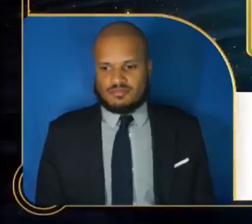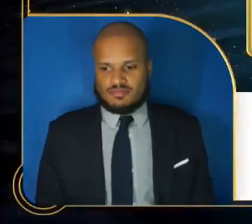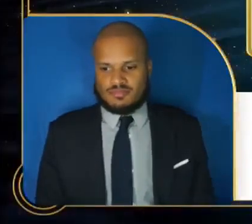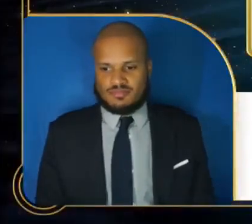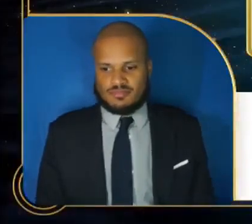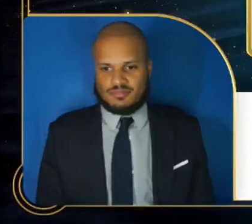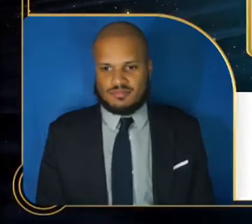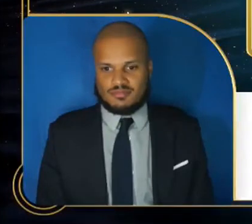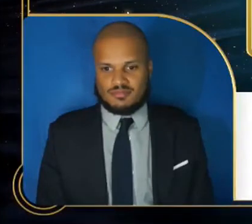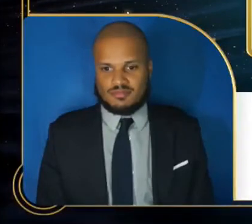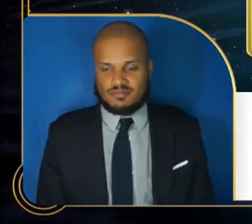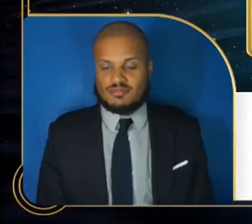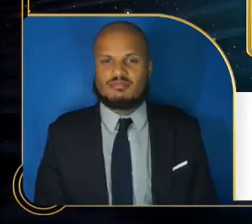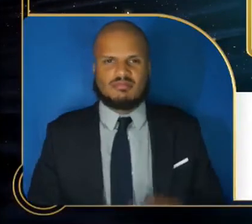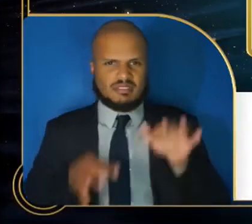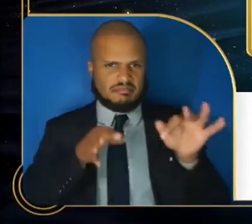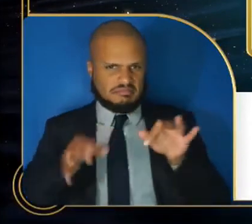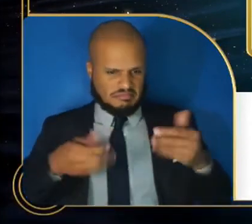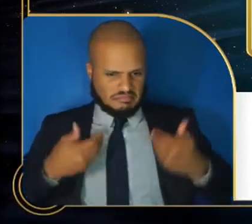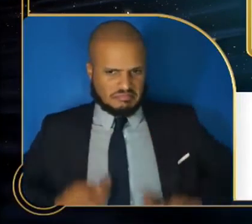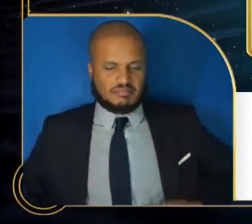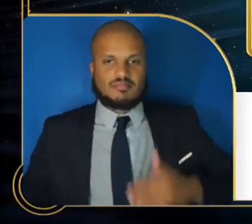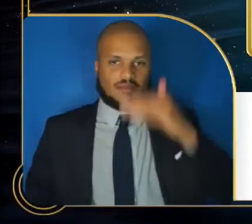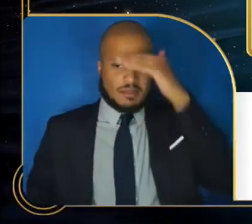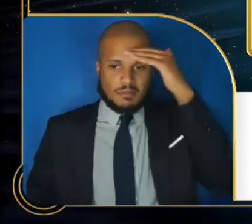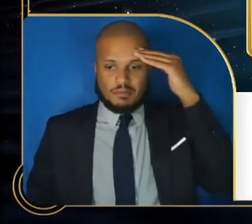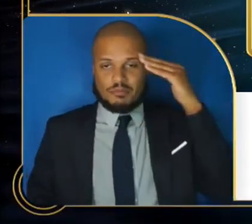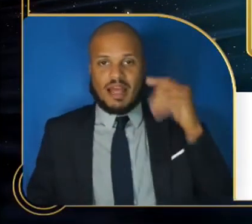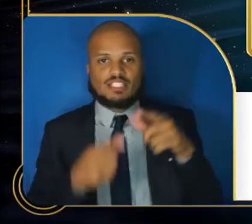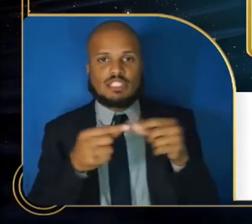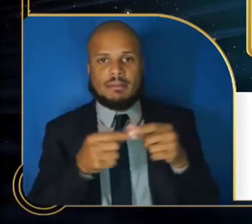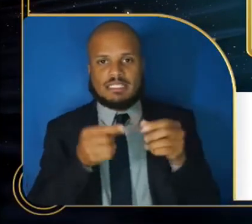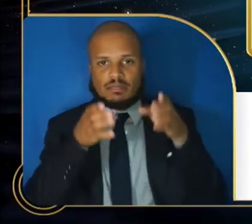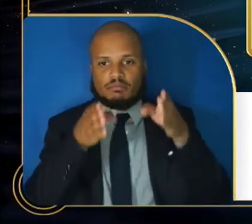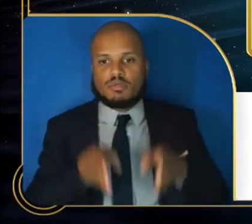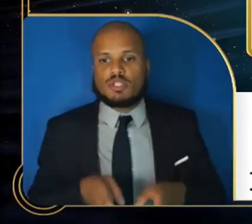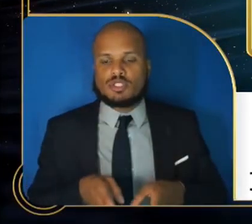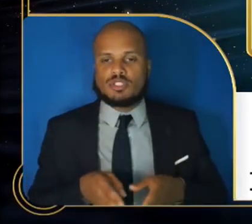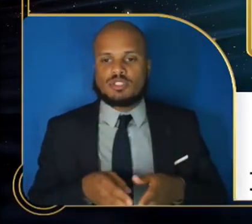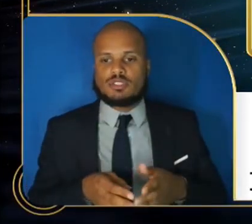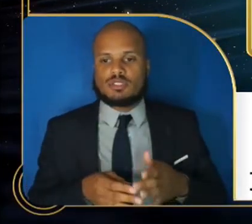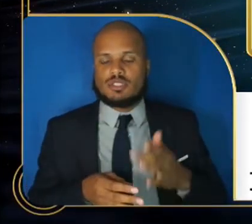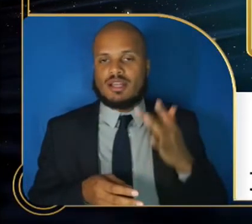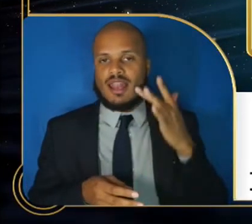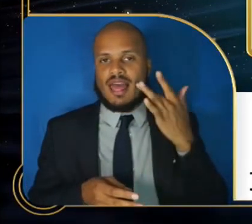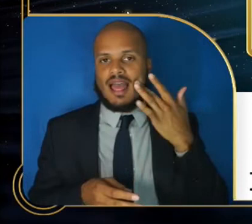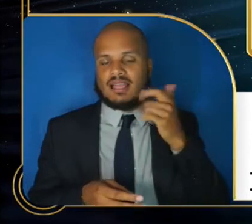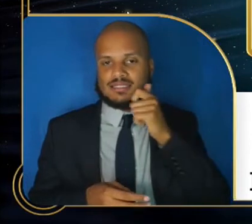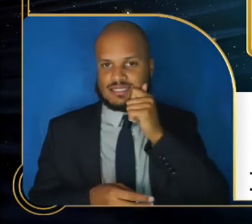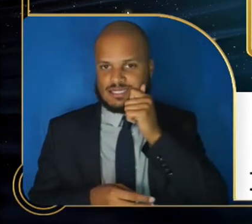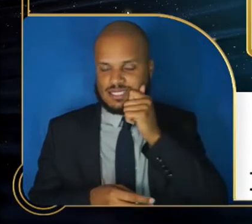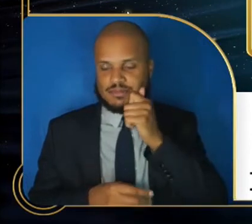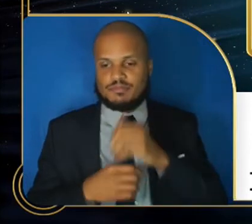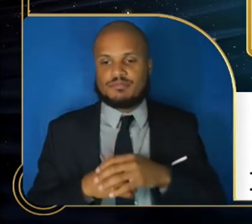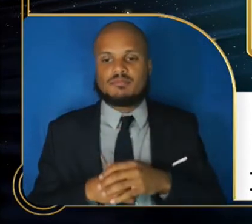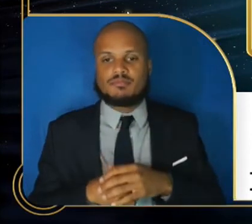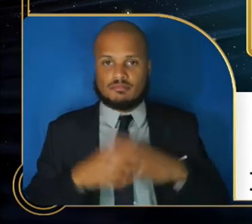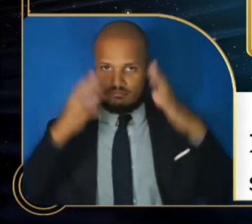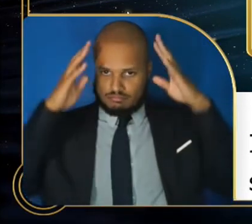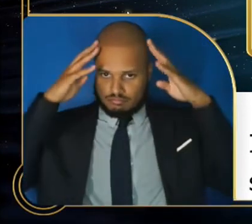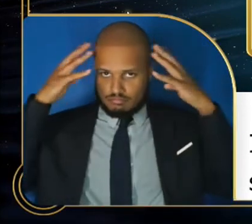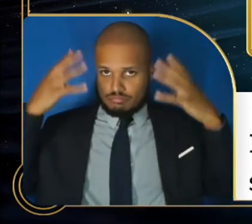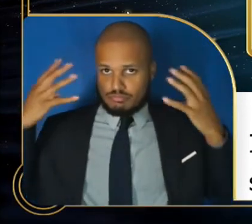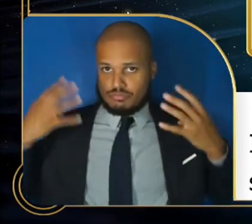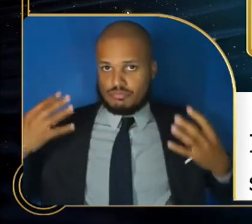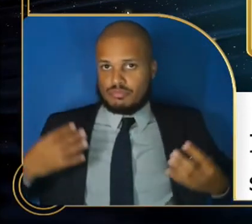For image description, I'm a Black and Japanese person with light tan skin. I have long brown